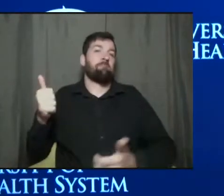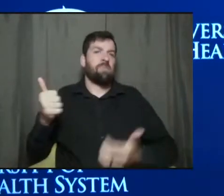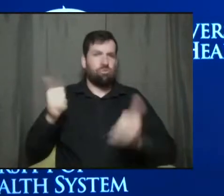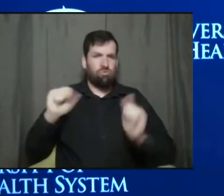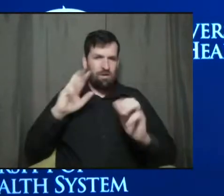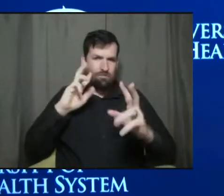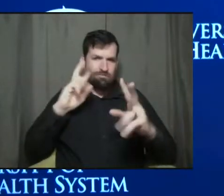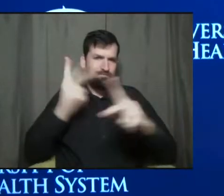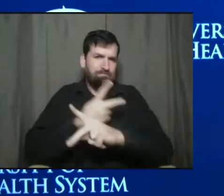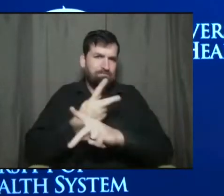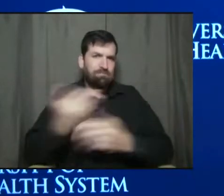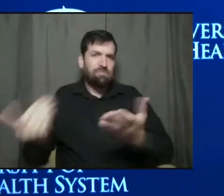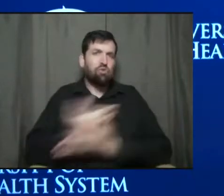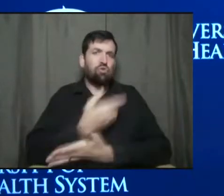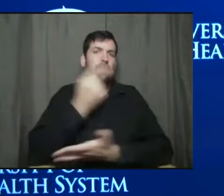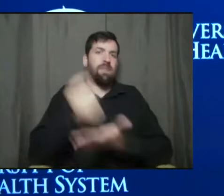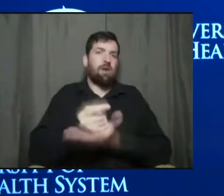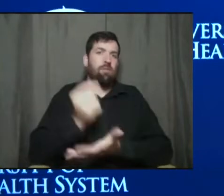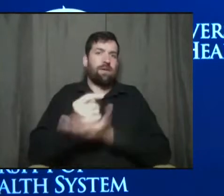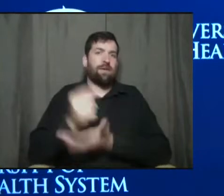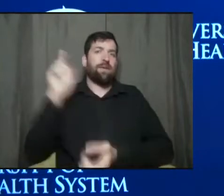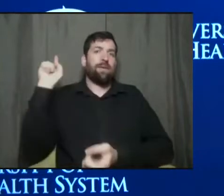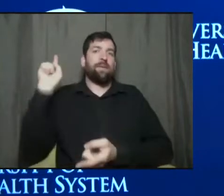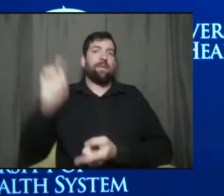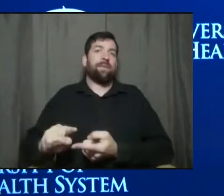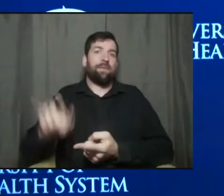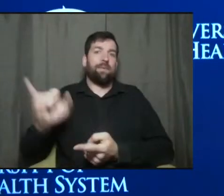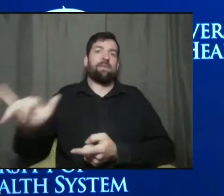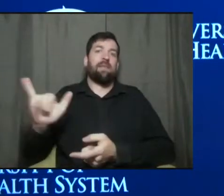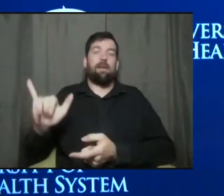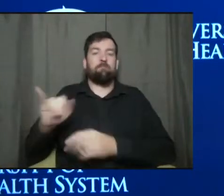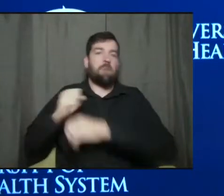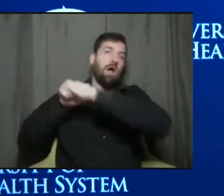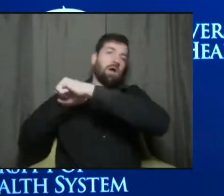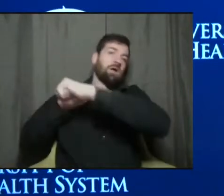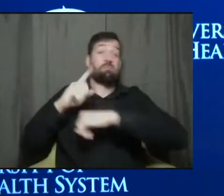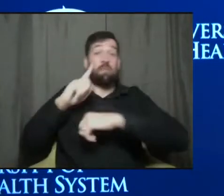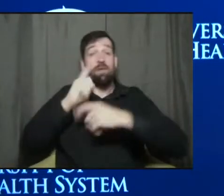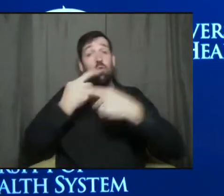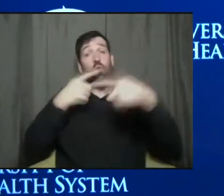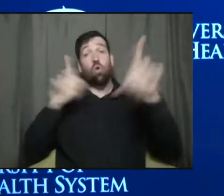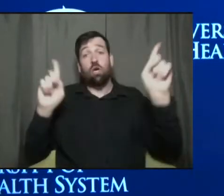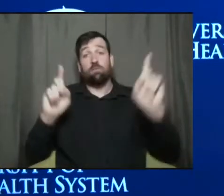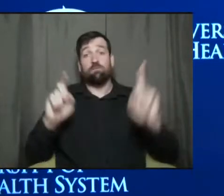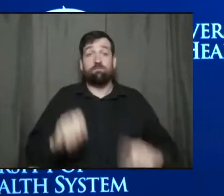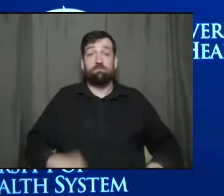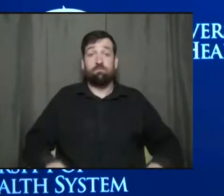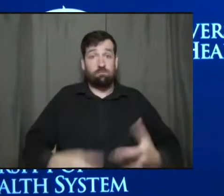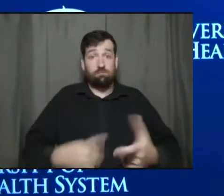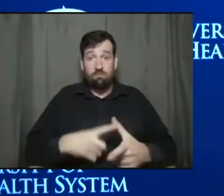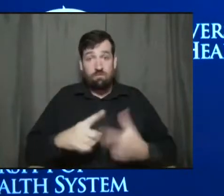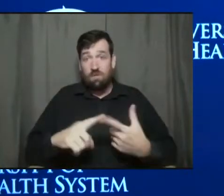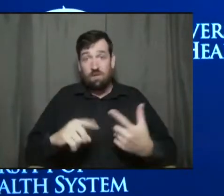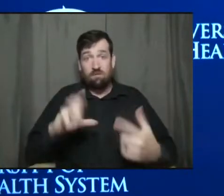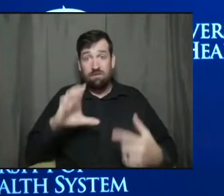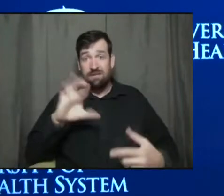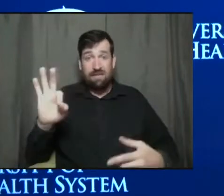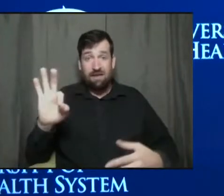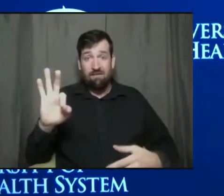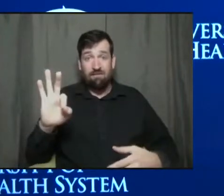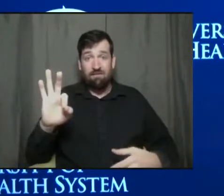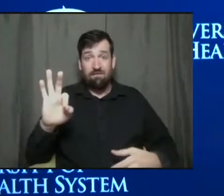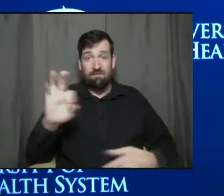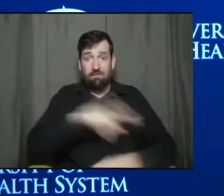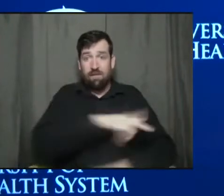to help relieve that blockage a little bit. So I think we're going to find that's going to work out. And then, CF patients, this acne thing, it's just kind